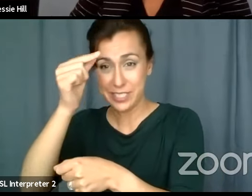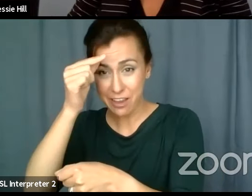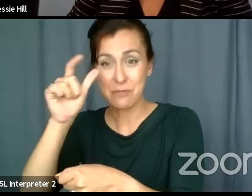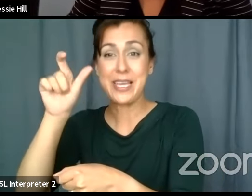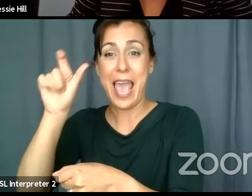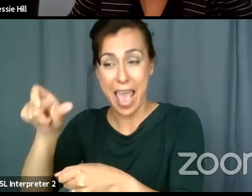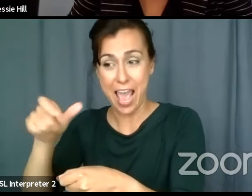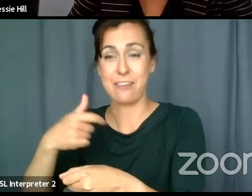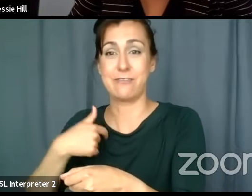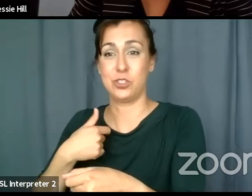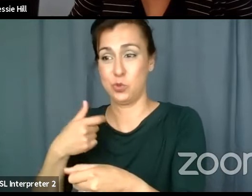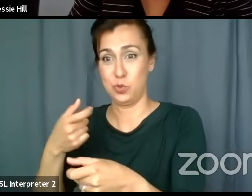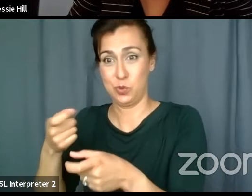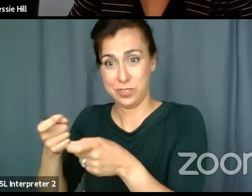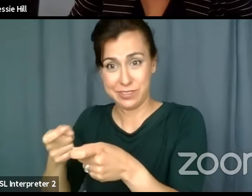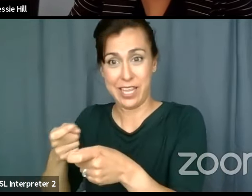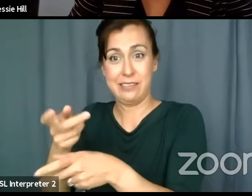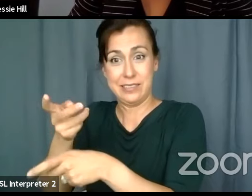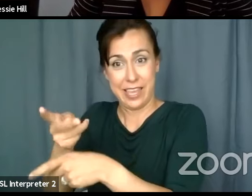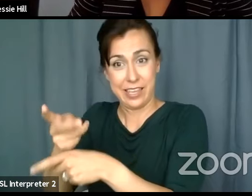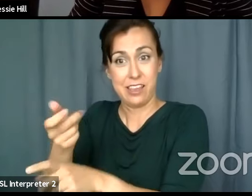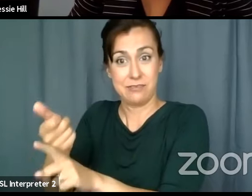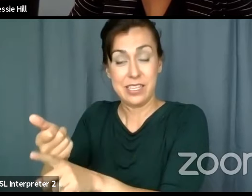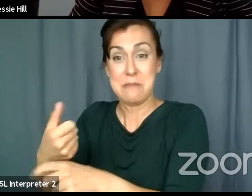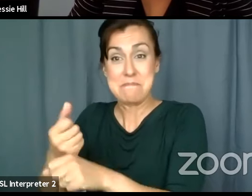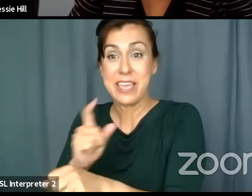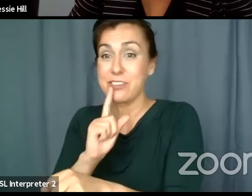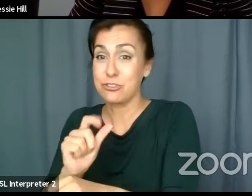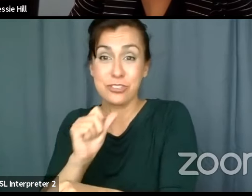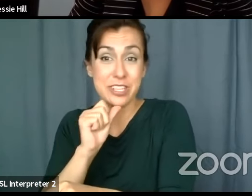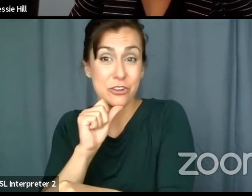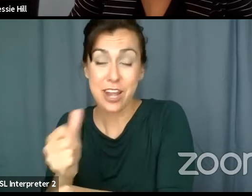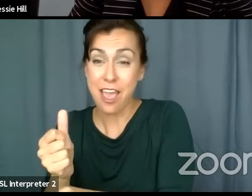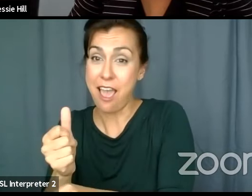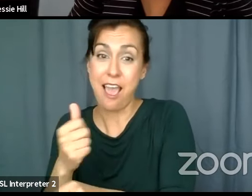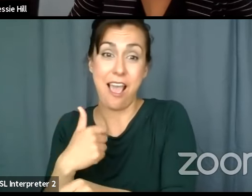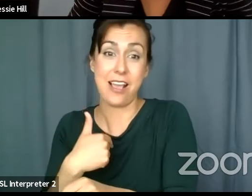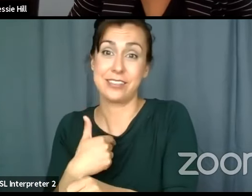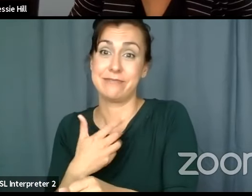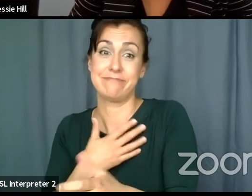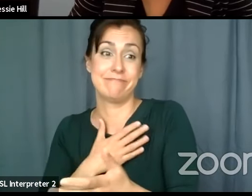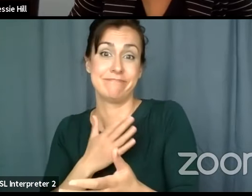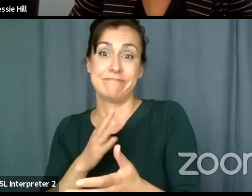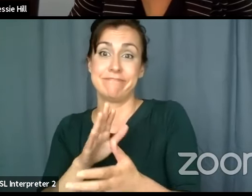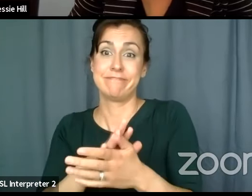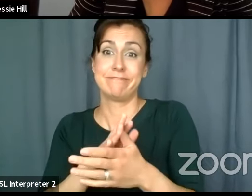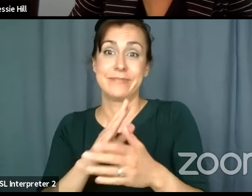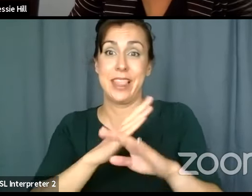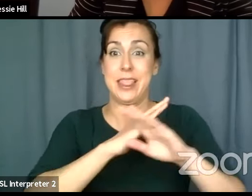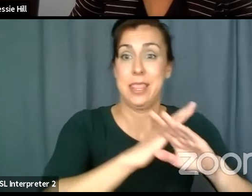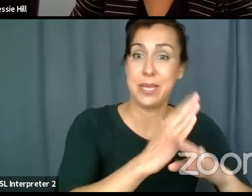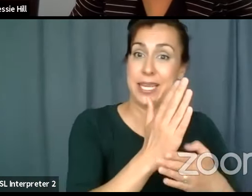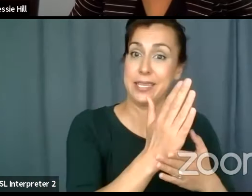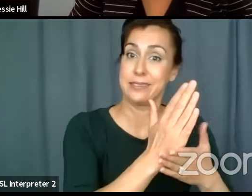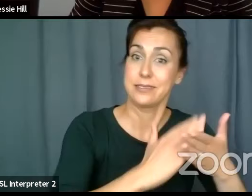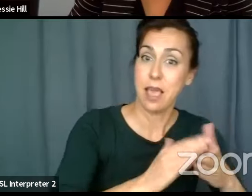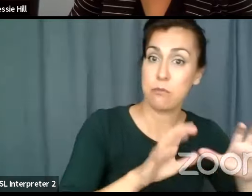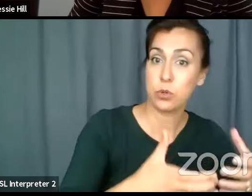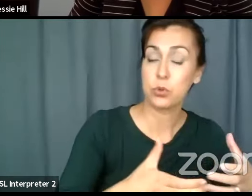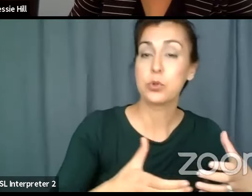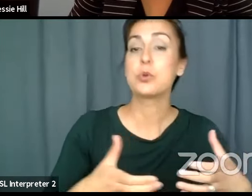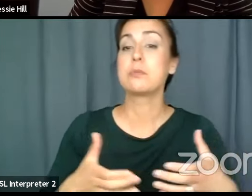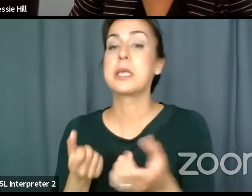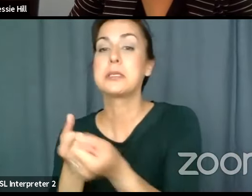and ensure that they are not, to the extent that they are, imposing certain restrictions on speech or the right to